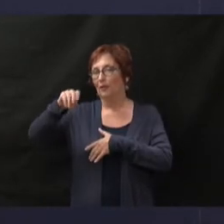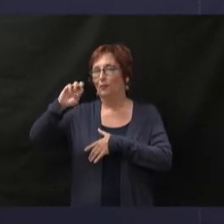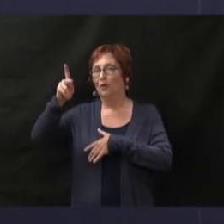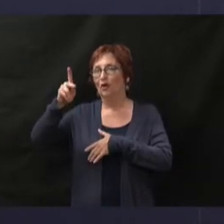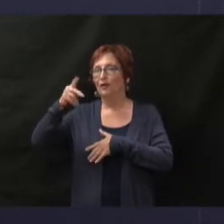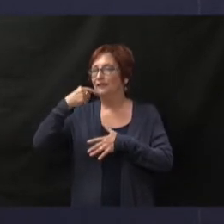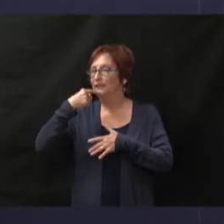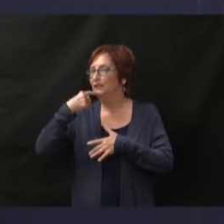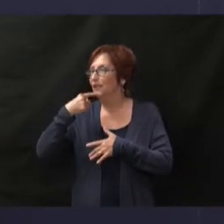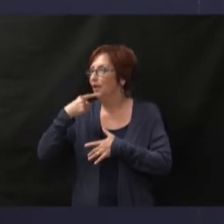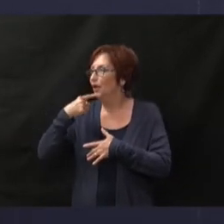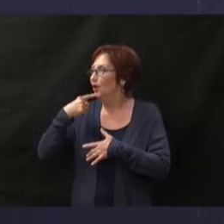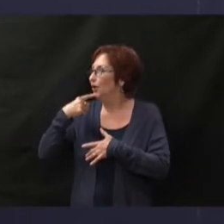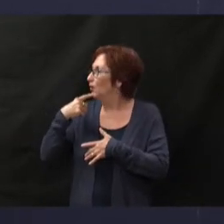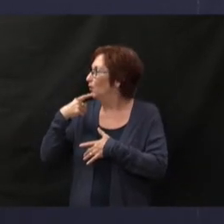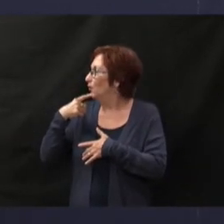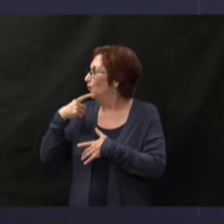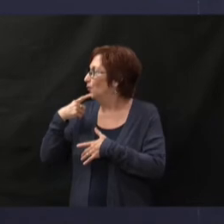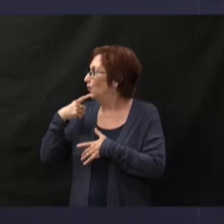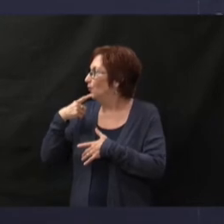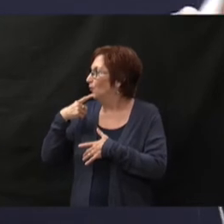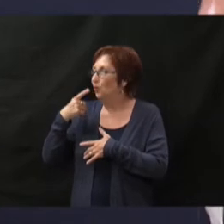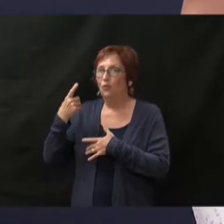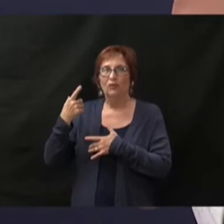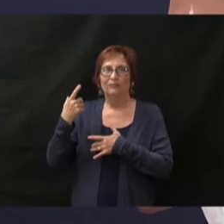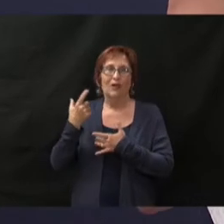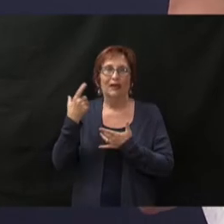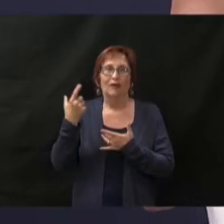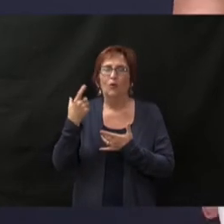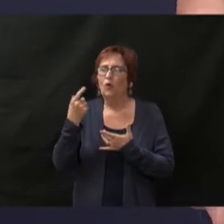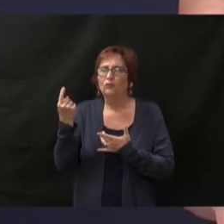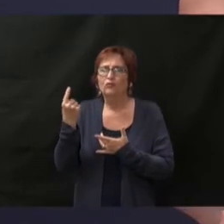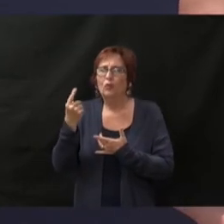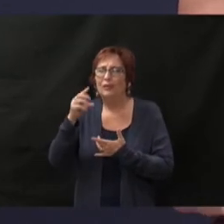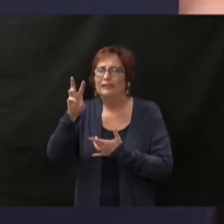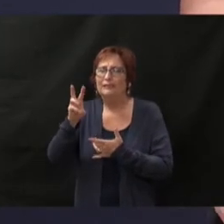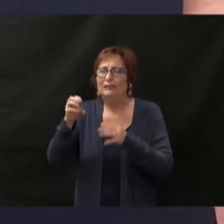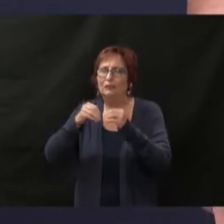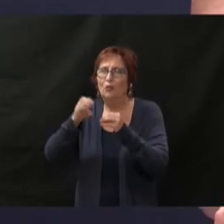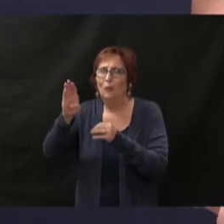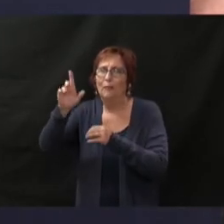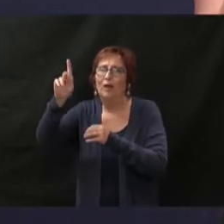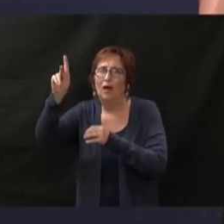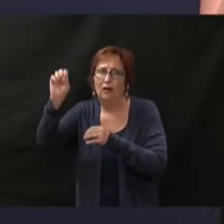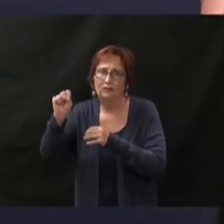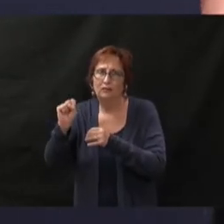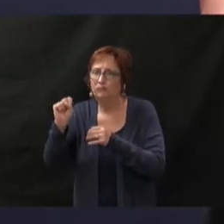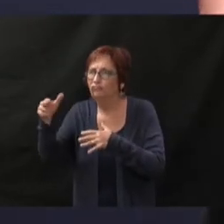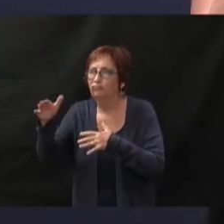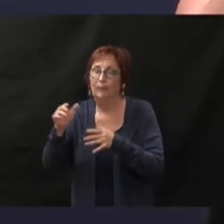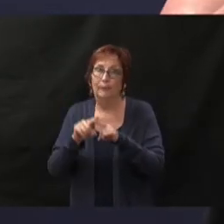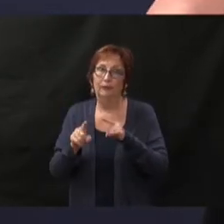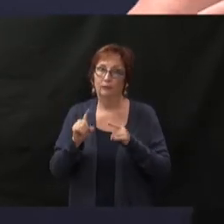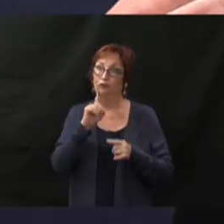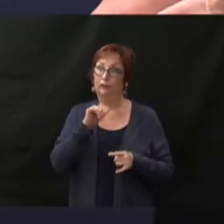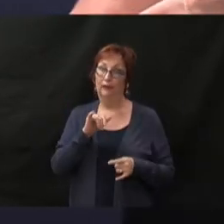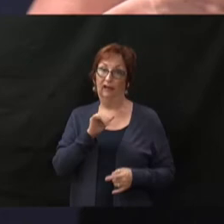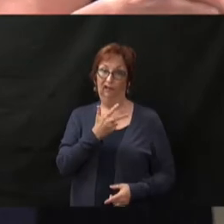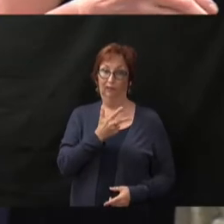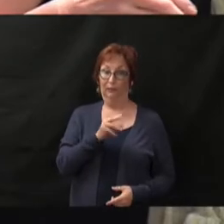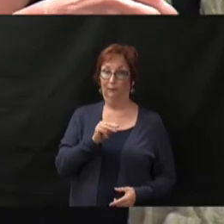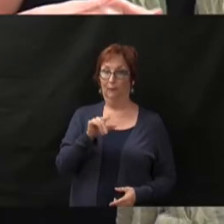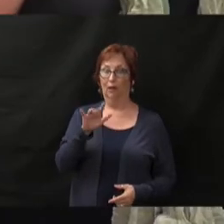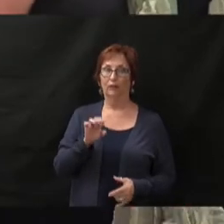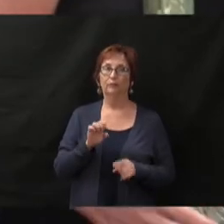we're going to this restaurant 6 blocks away. Everything was always 6 blocks away, but it was like 3 miles away. And we